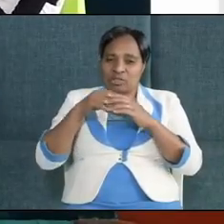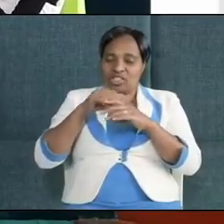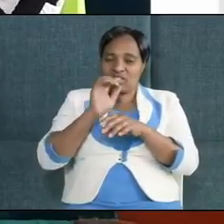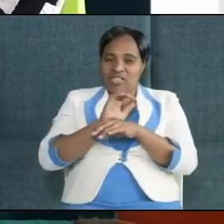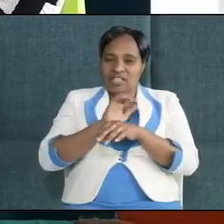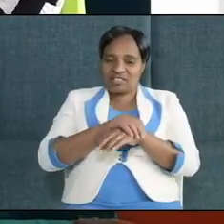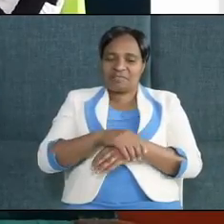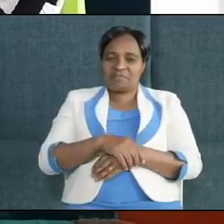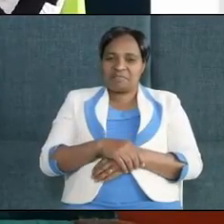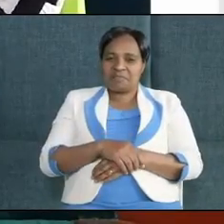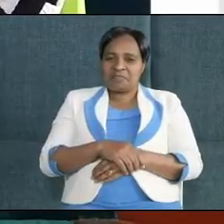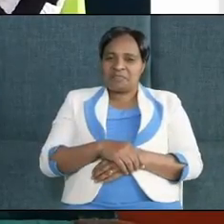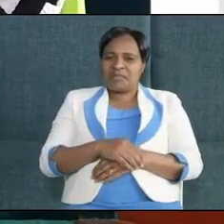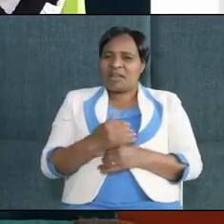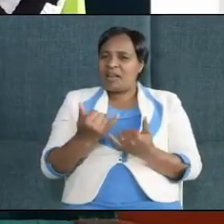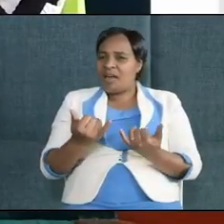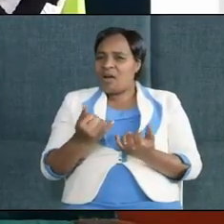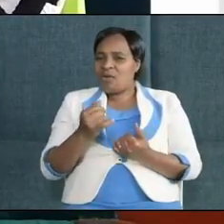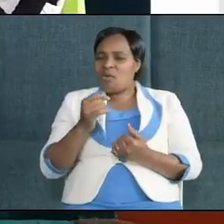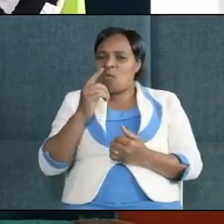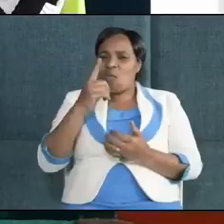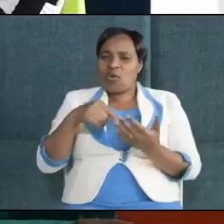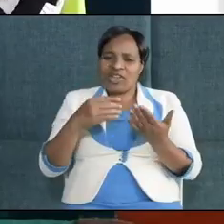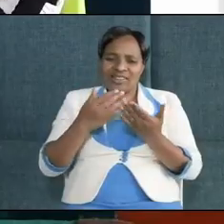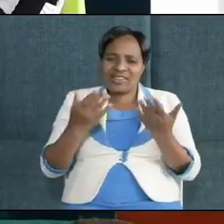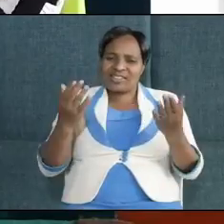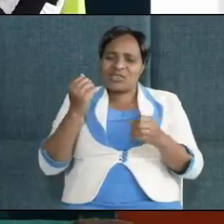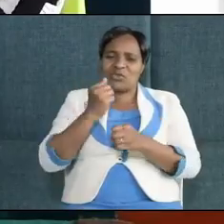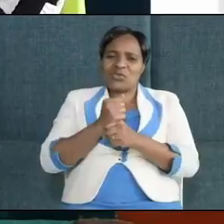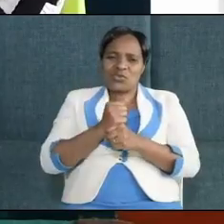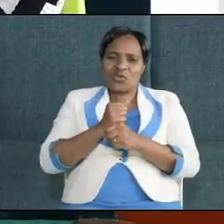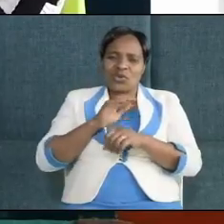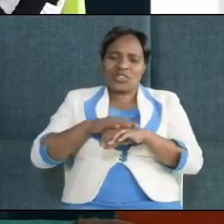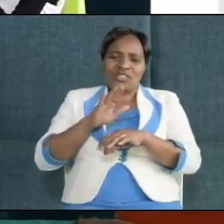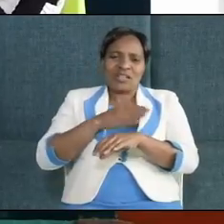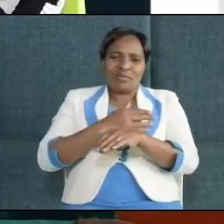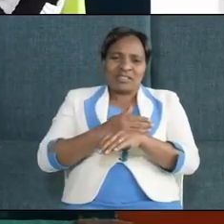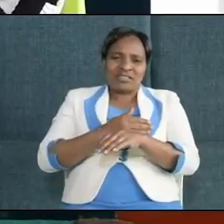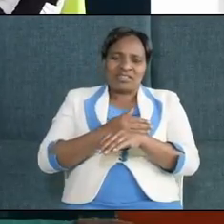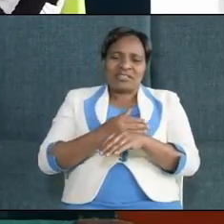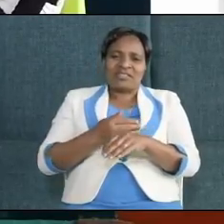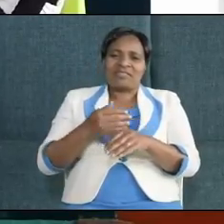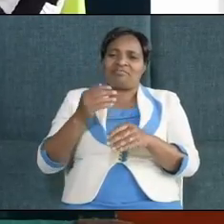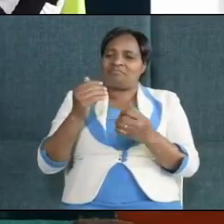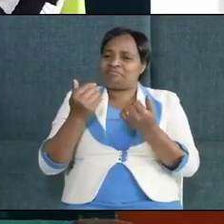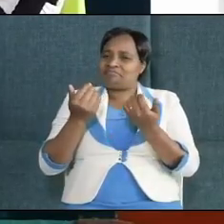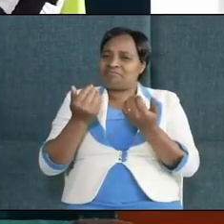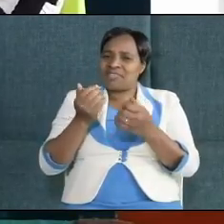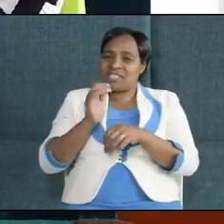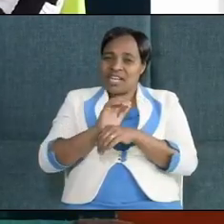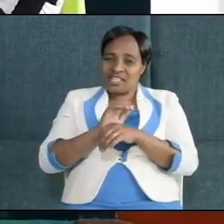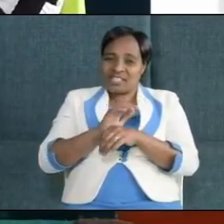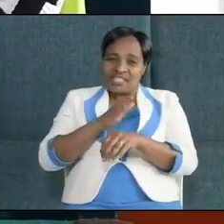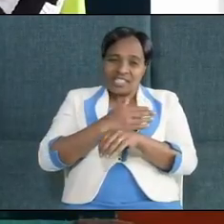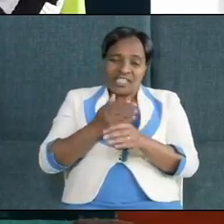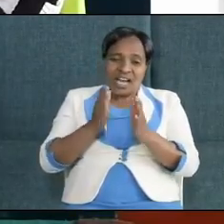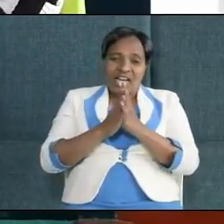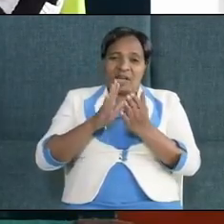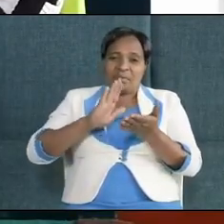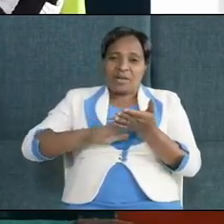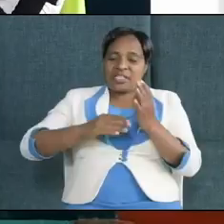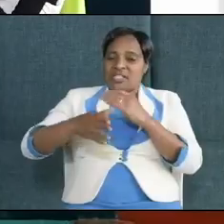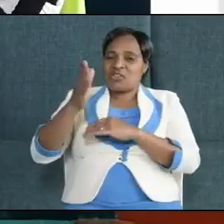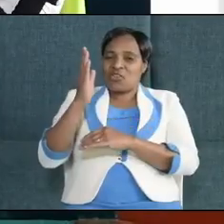Deborah, what are the things that we can do on Sabbath? Singing and praying. Singing and praising